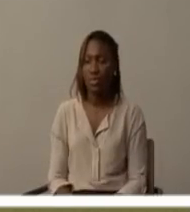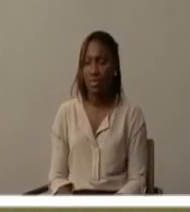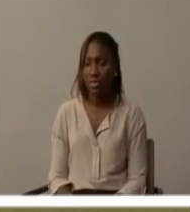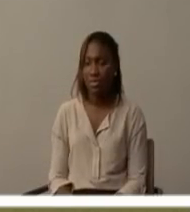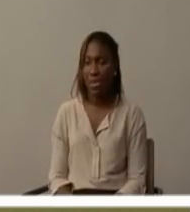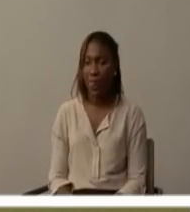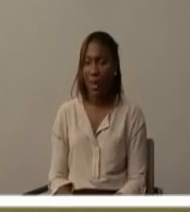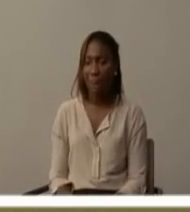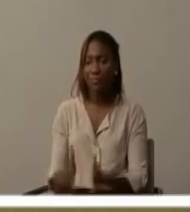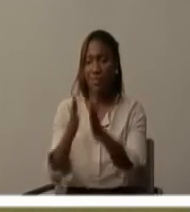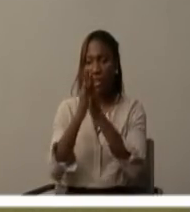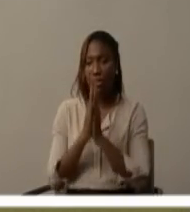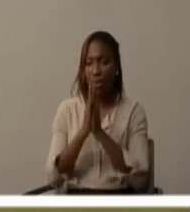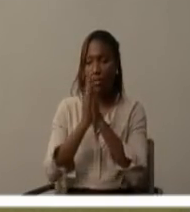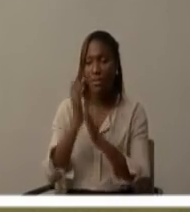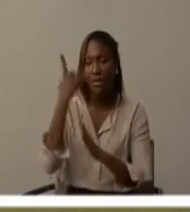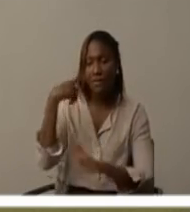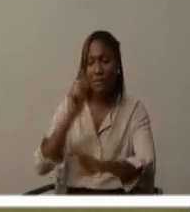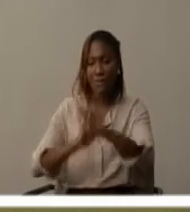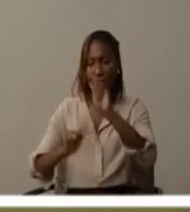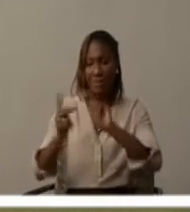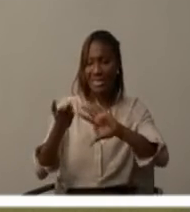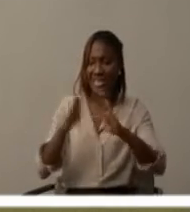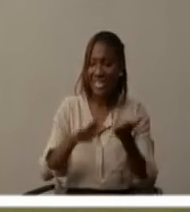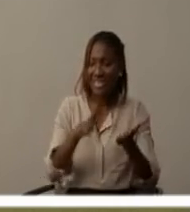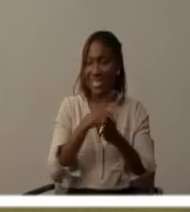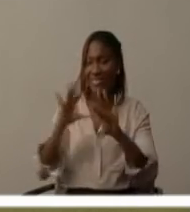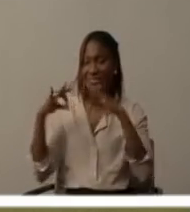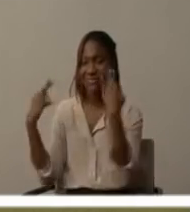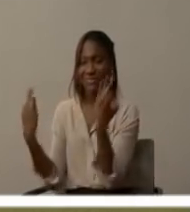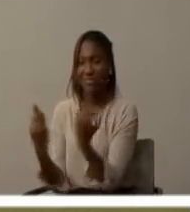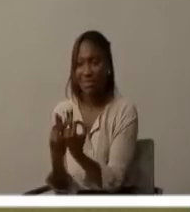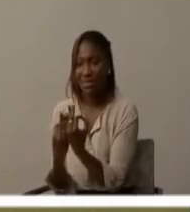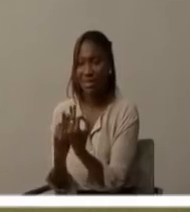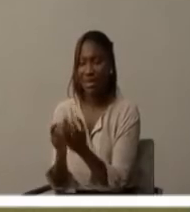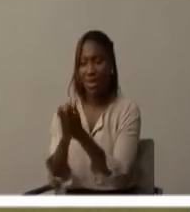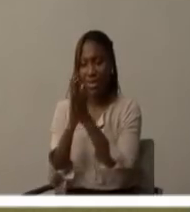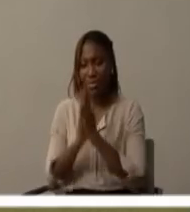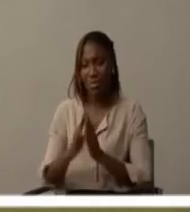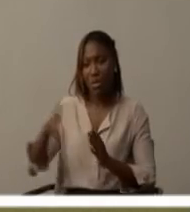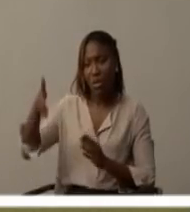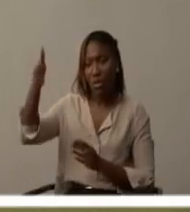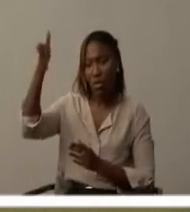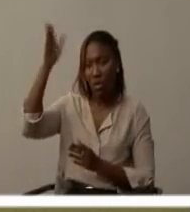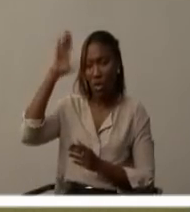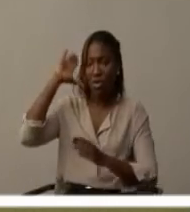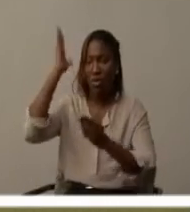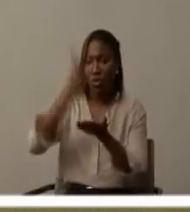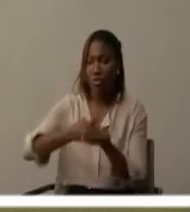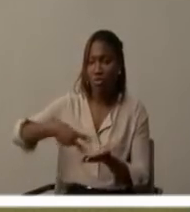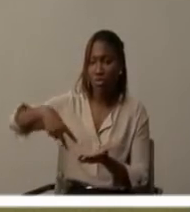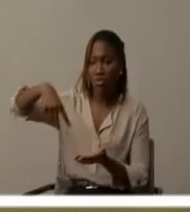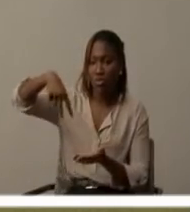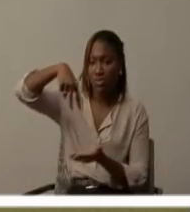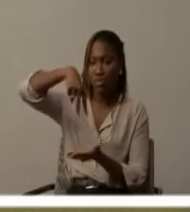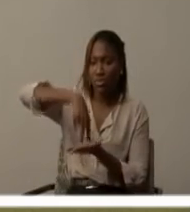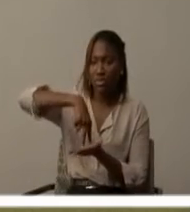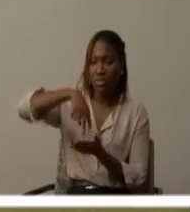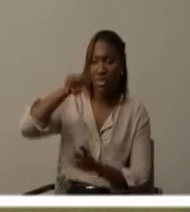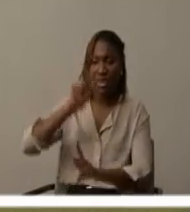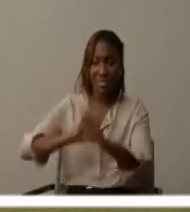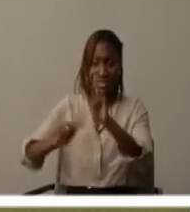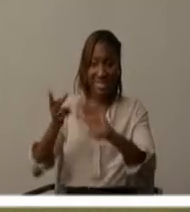graciously hear us. We pray for those who have died and their families, that Almighty God will raise them up, those who